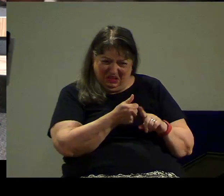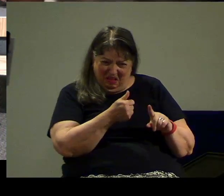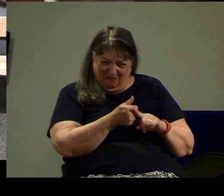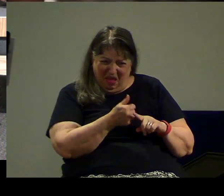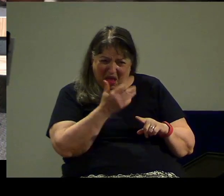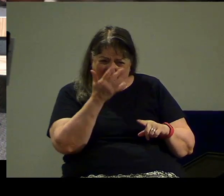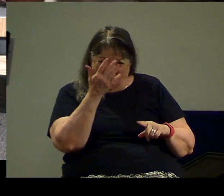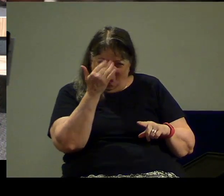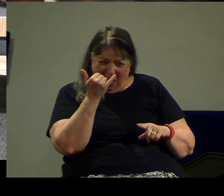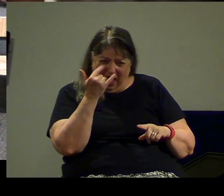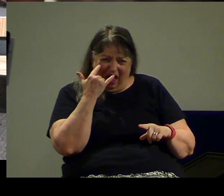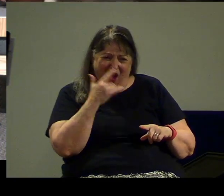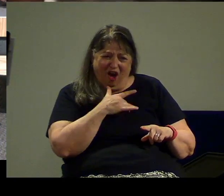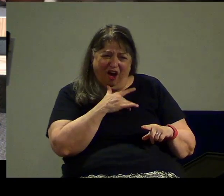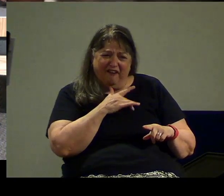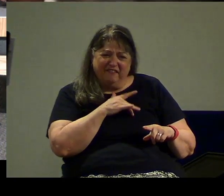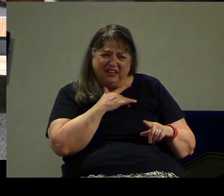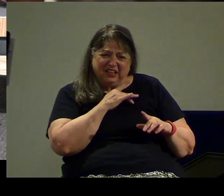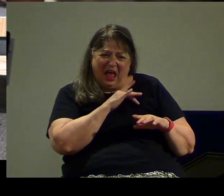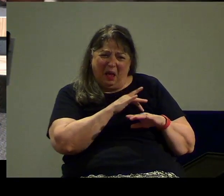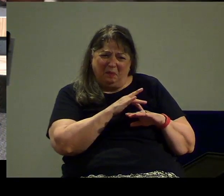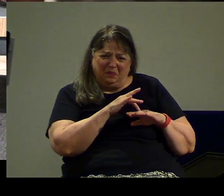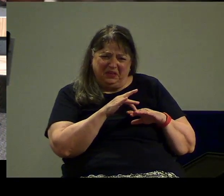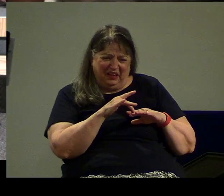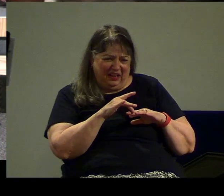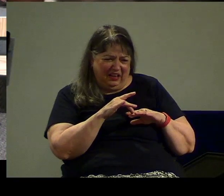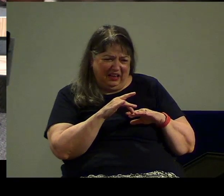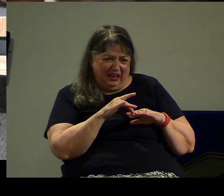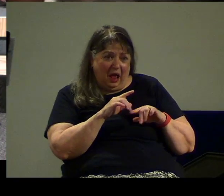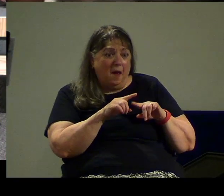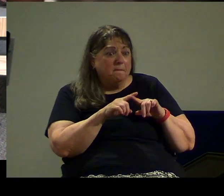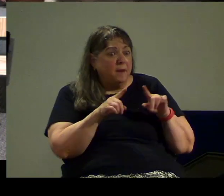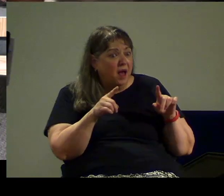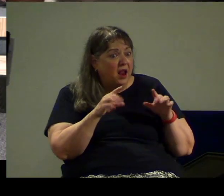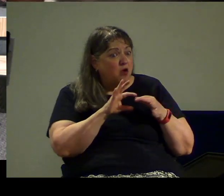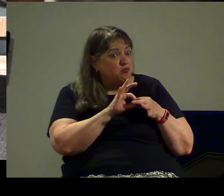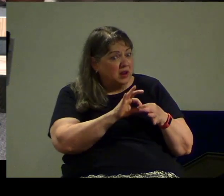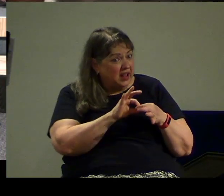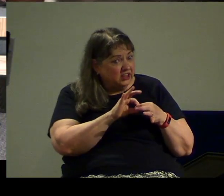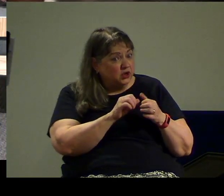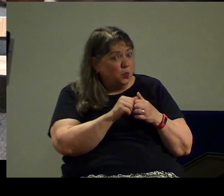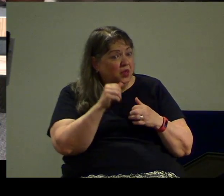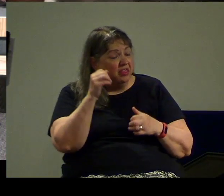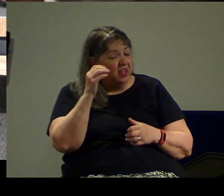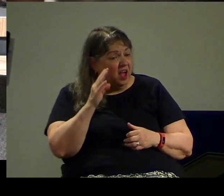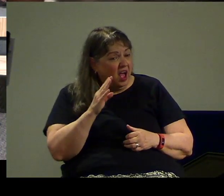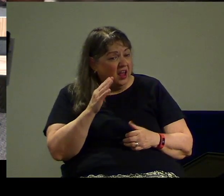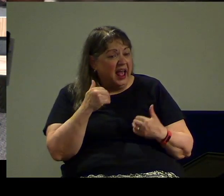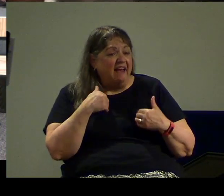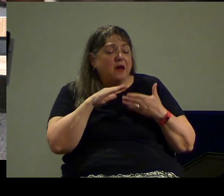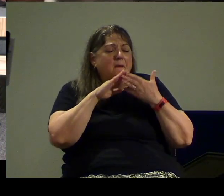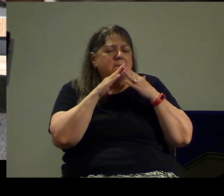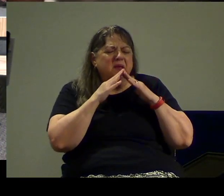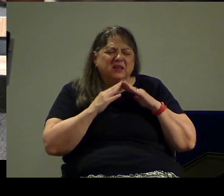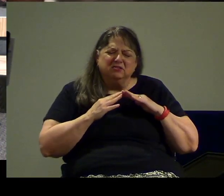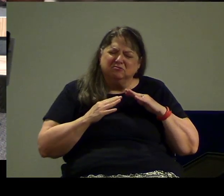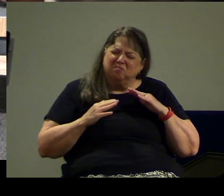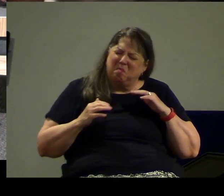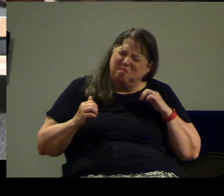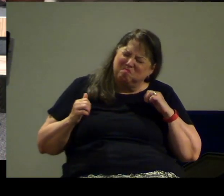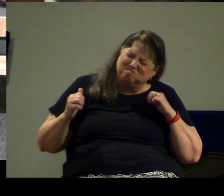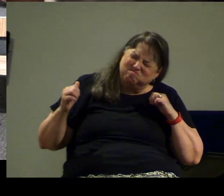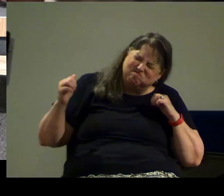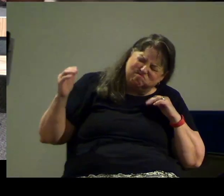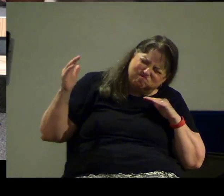in their life. But when you walk with God, you have a peace that passeth all understanding that guards